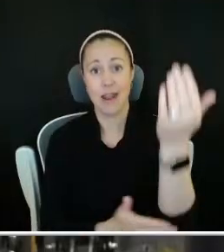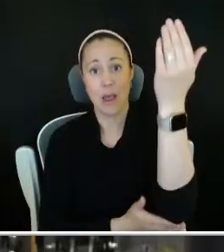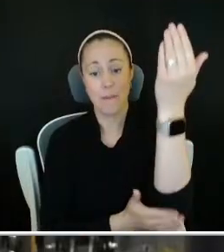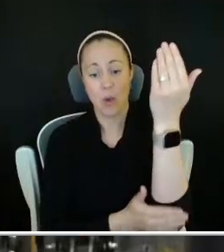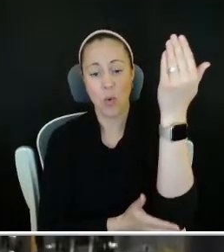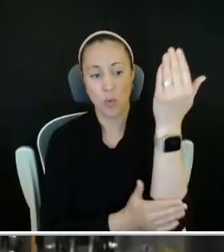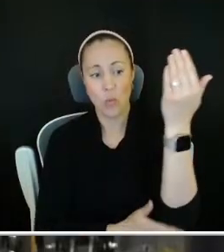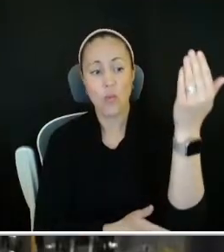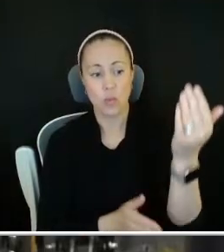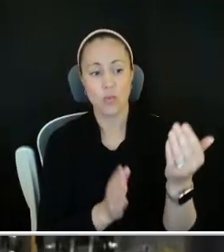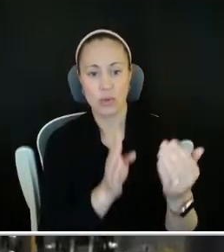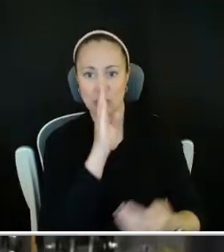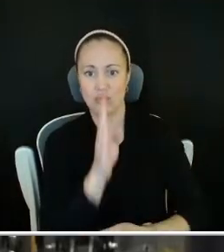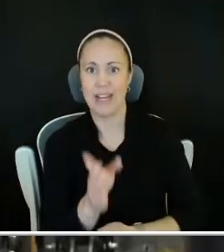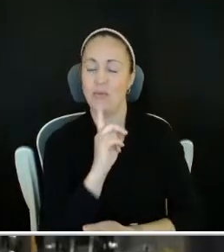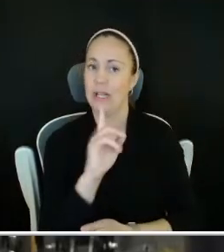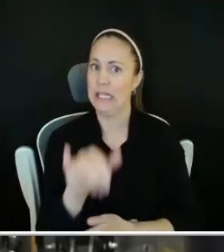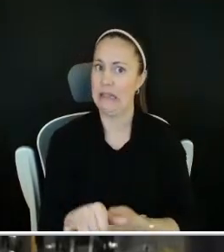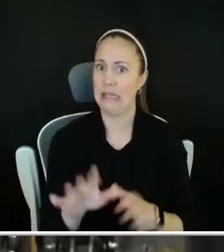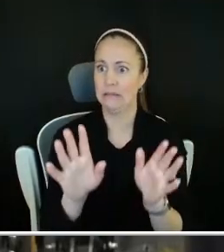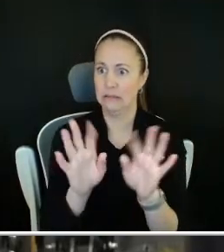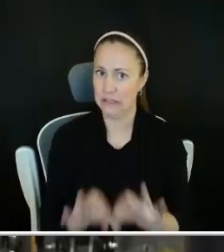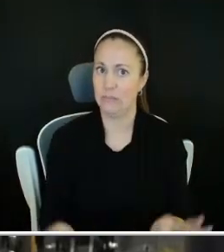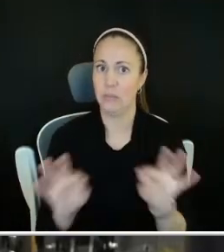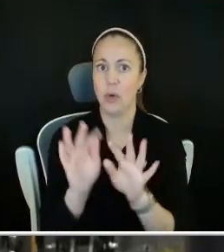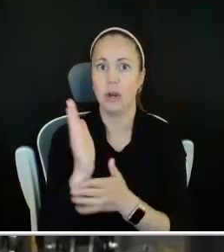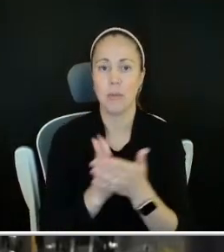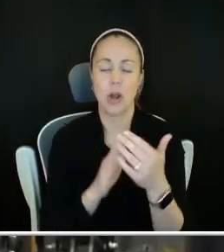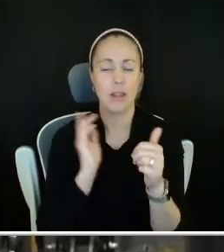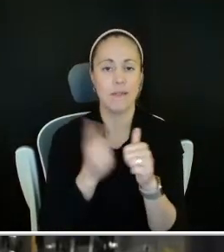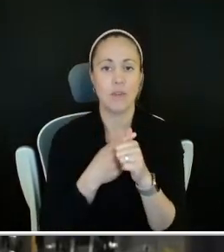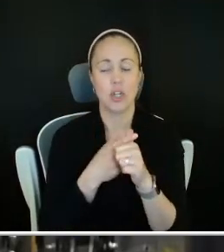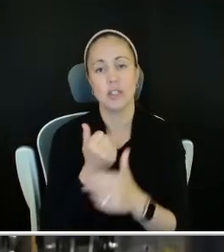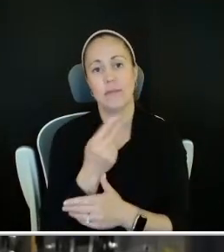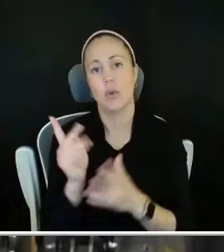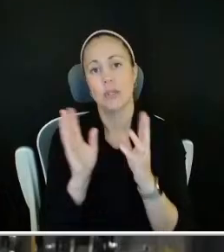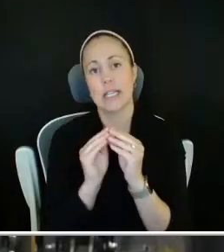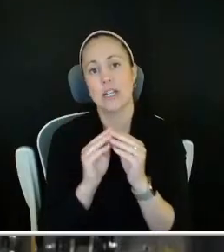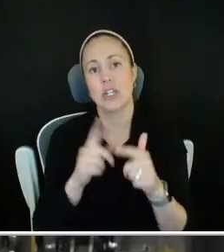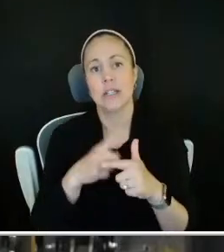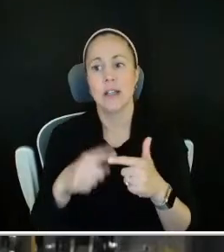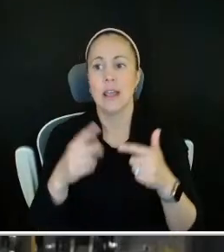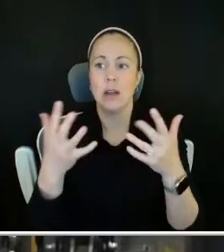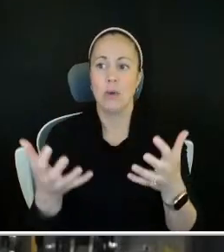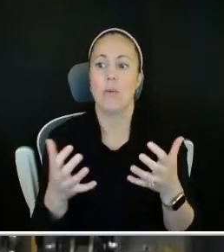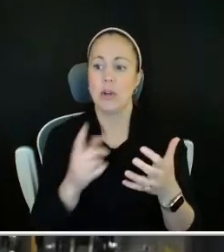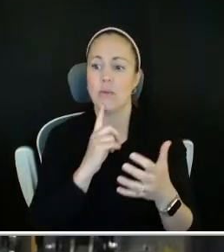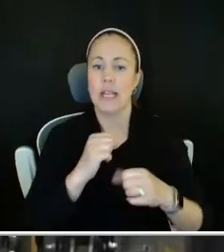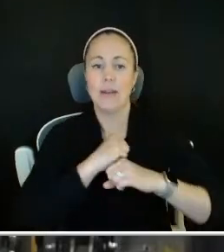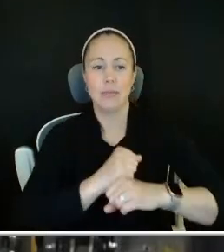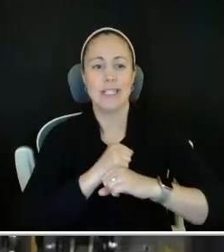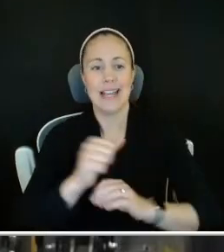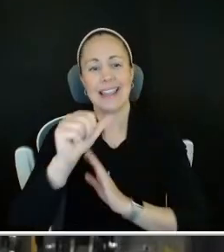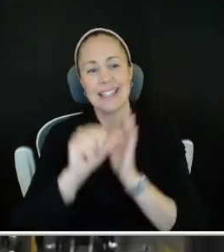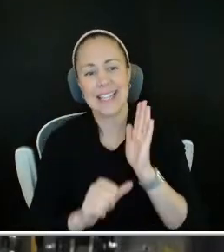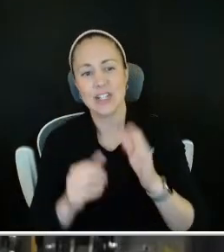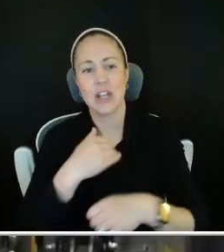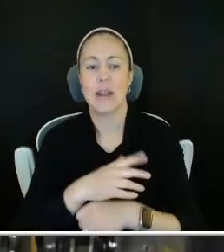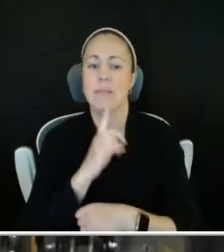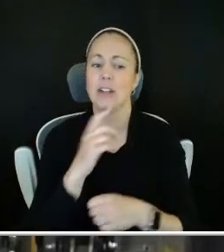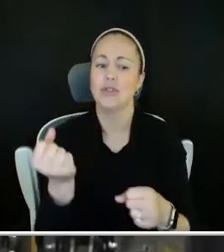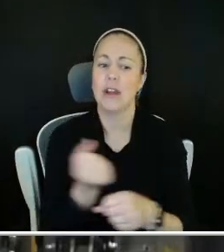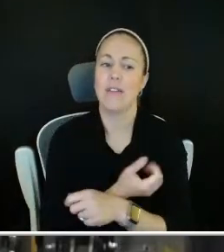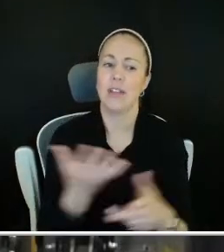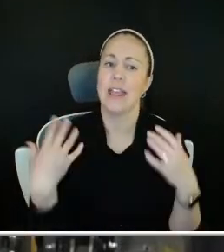piece early on in those first few sessions. But then we want to gradually protect the incision and make sure that everything's healing up really good. And then we